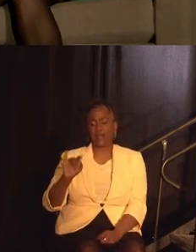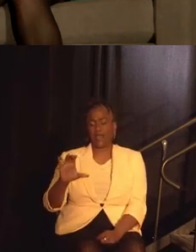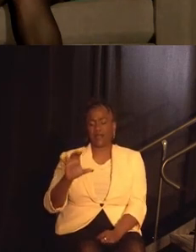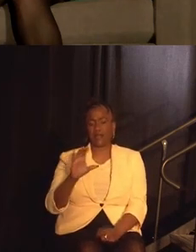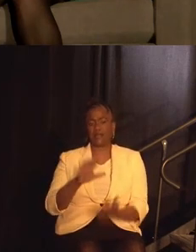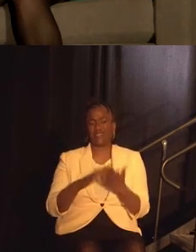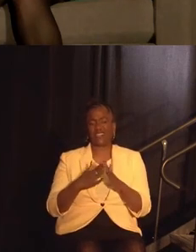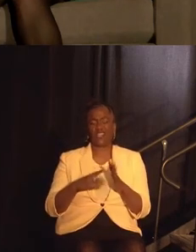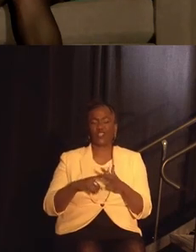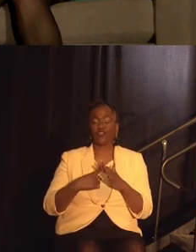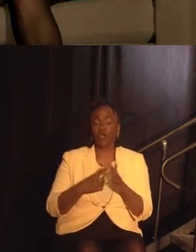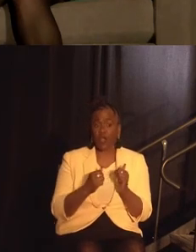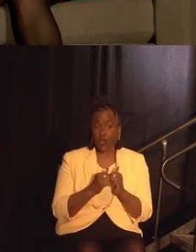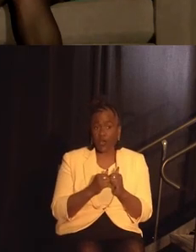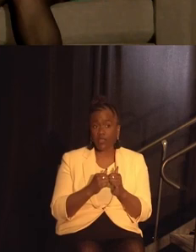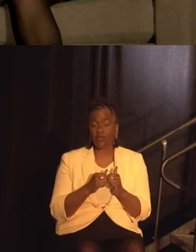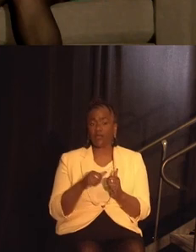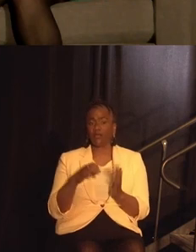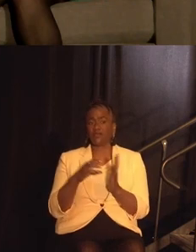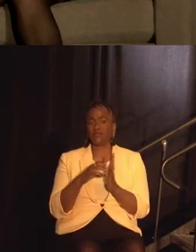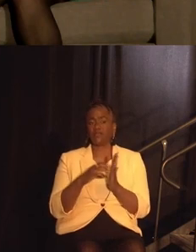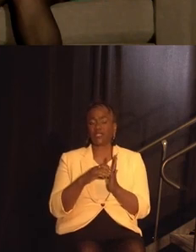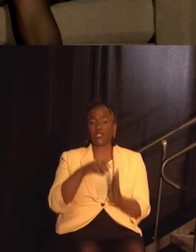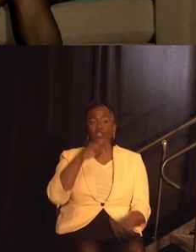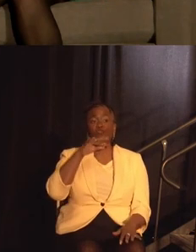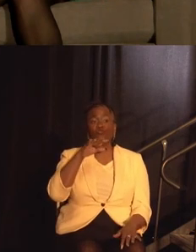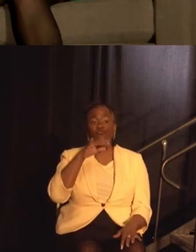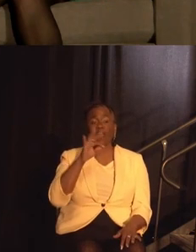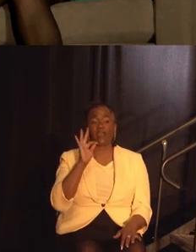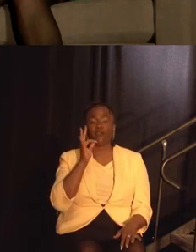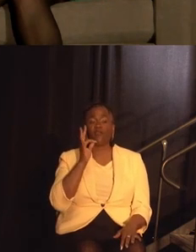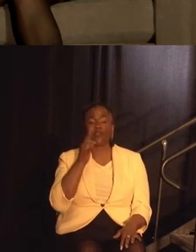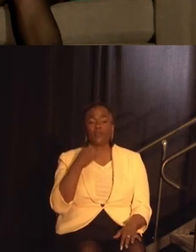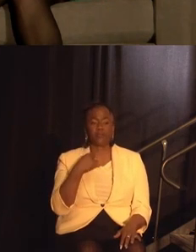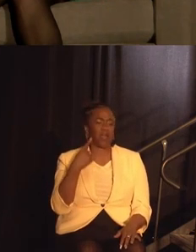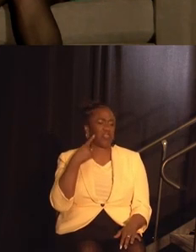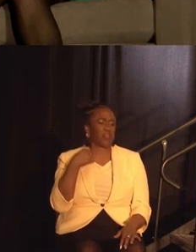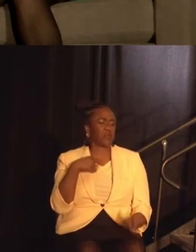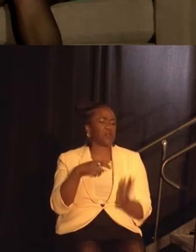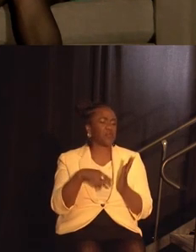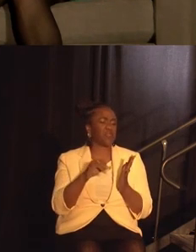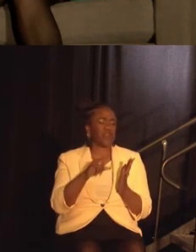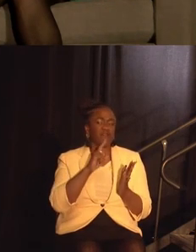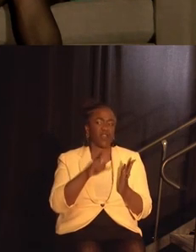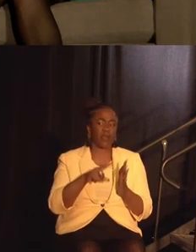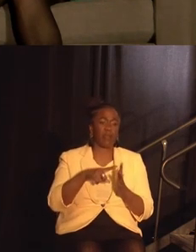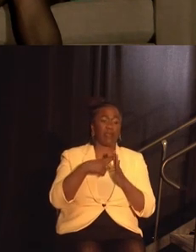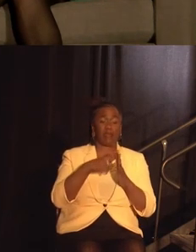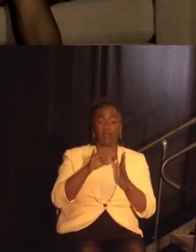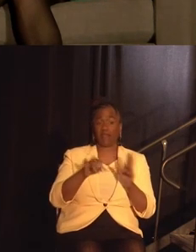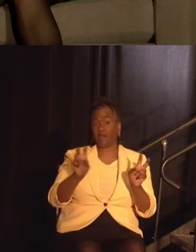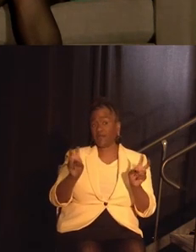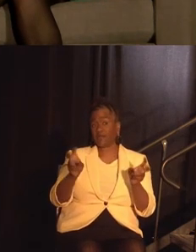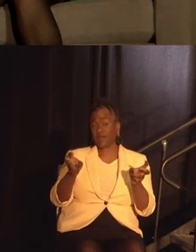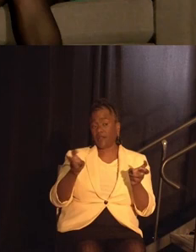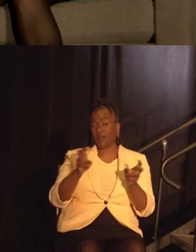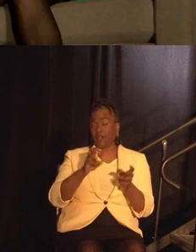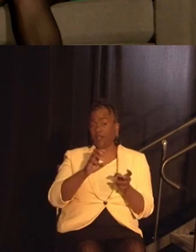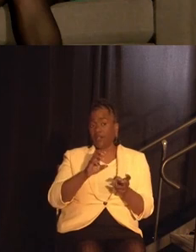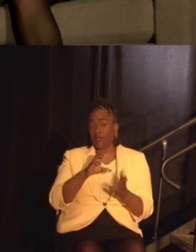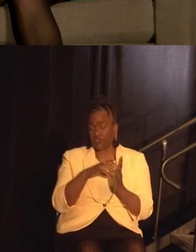It starts with a section called Dragon Fruit. And then I think I'll read just the very opening of the title